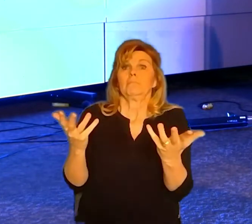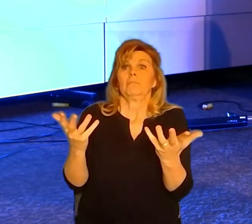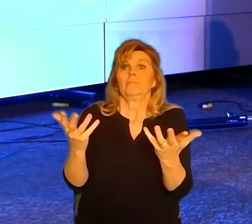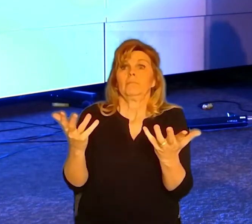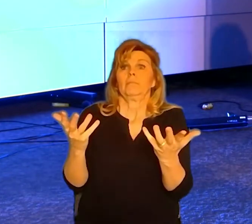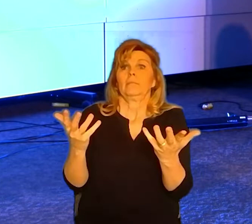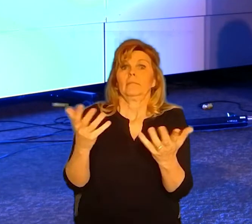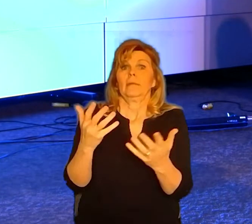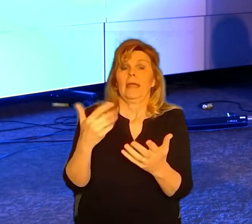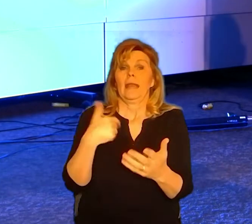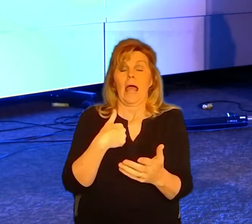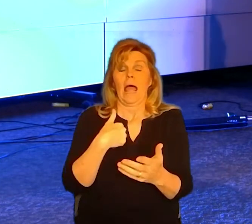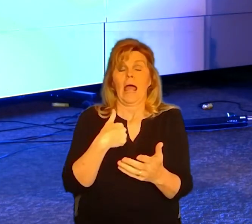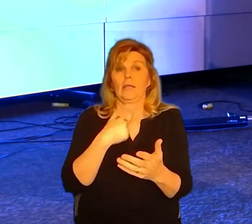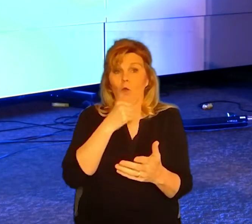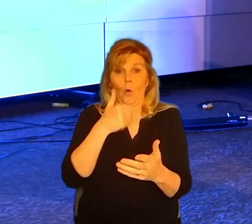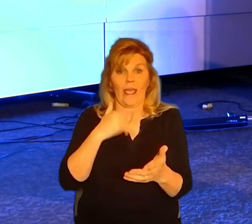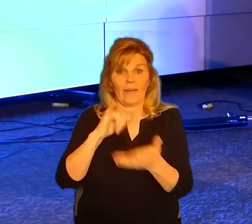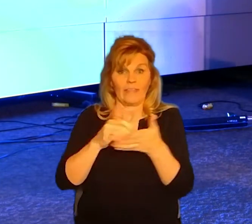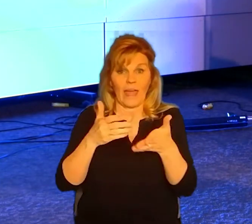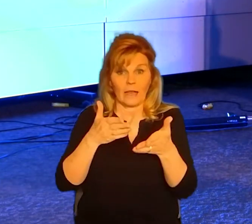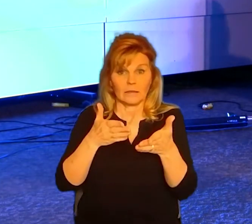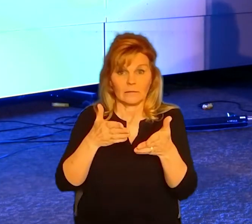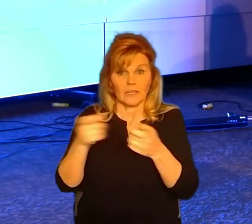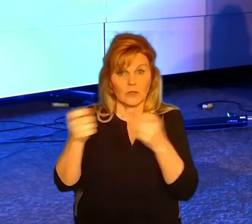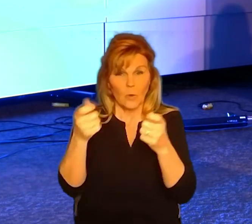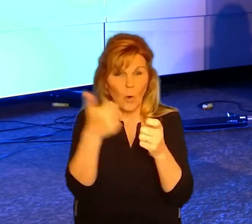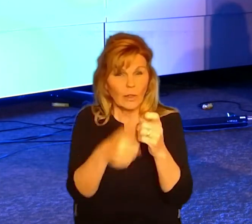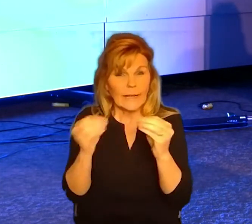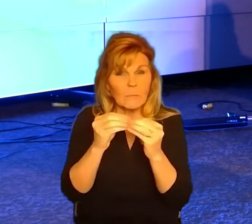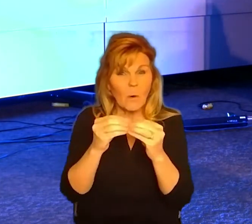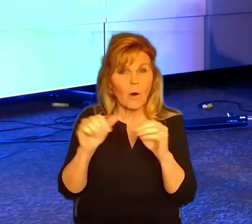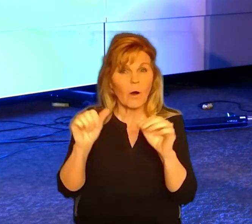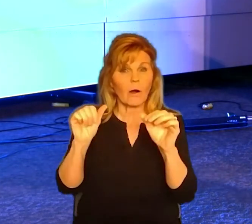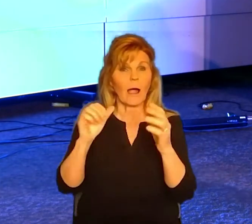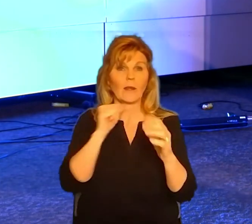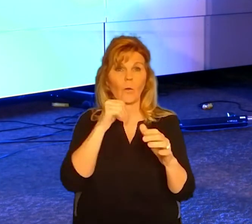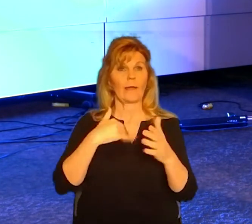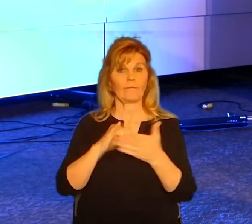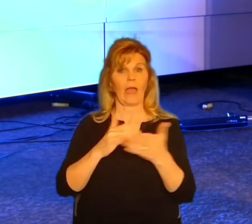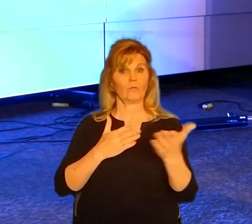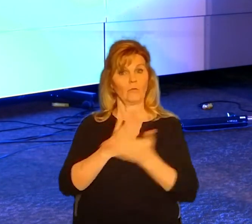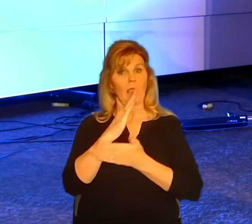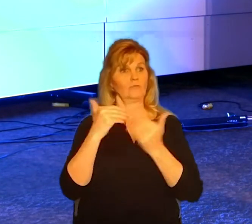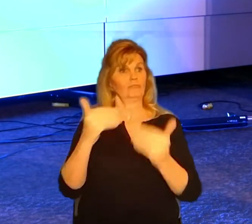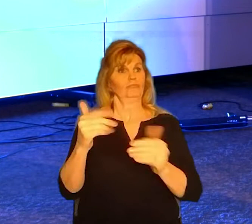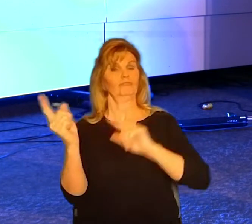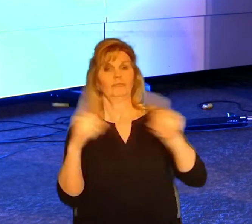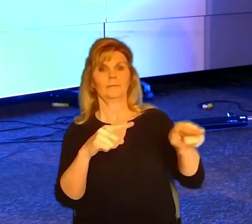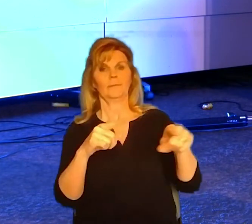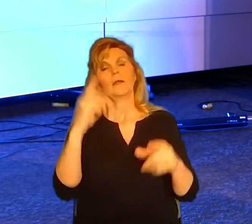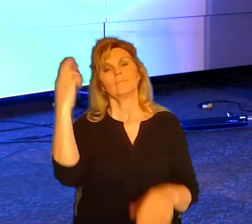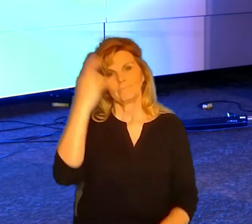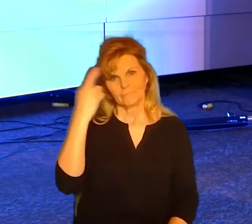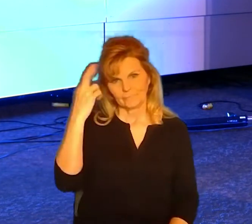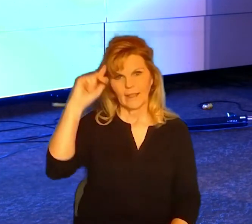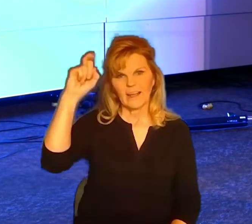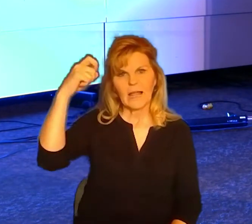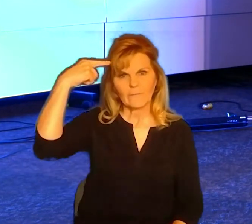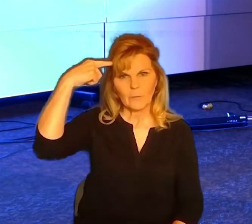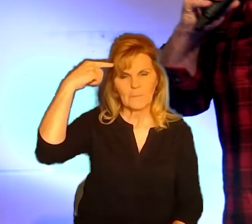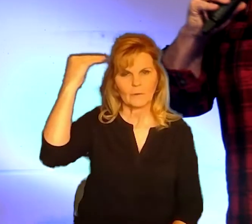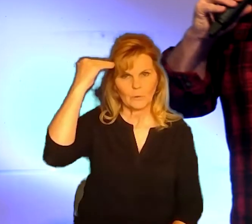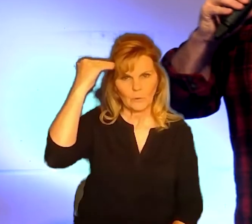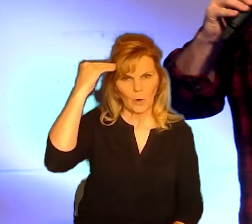And I lost the control or the ability or the right to, you know, of course, we know that the government is saying